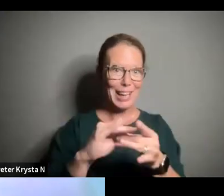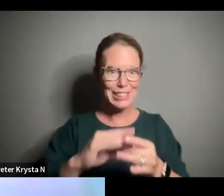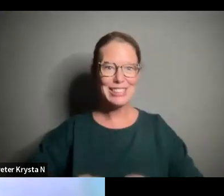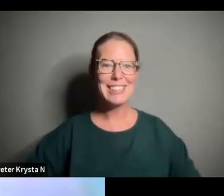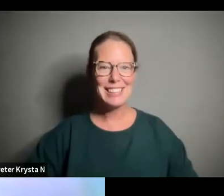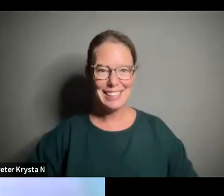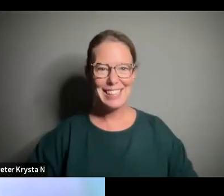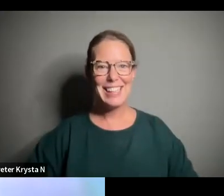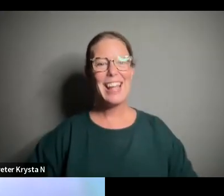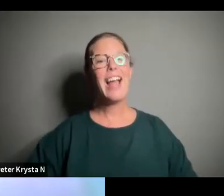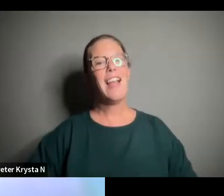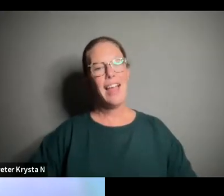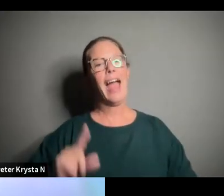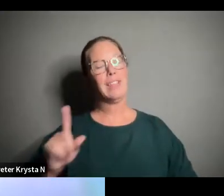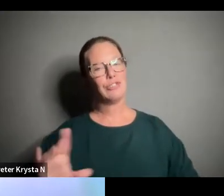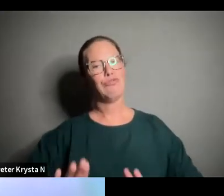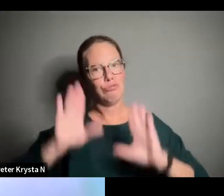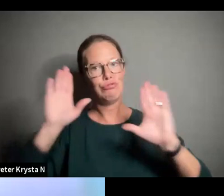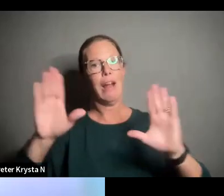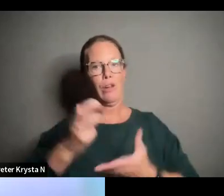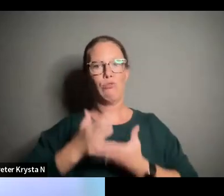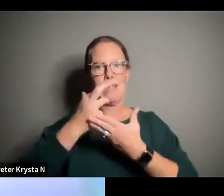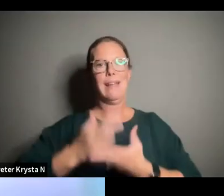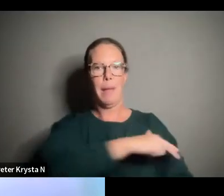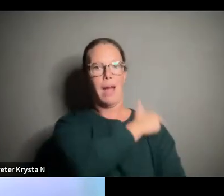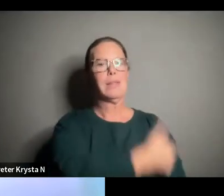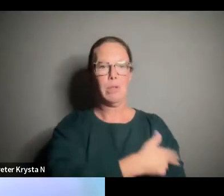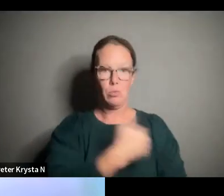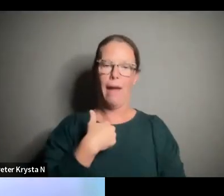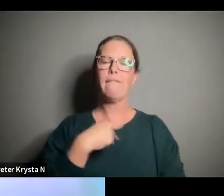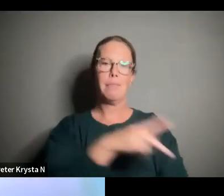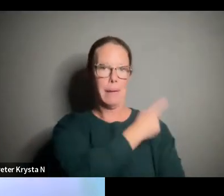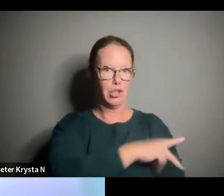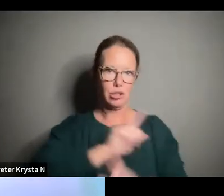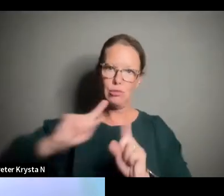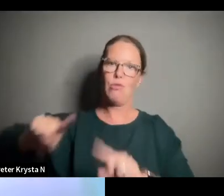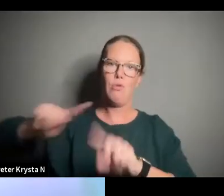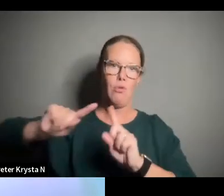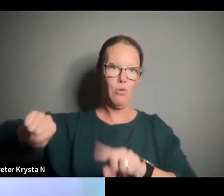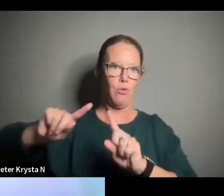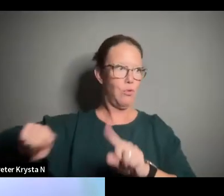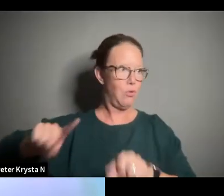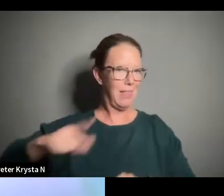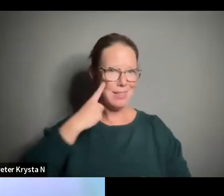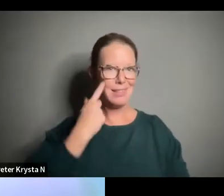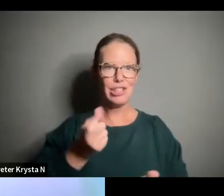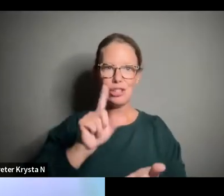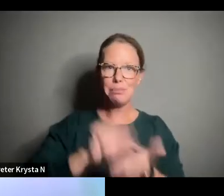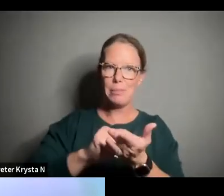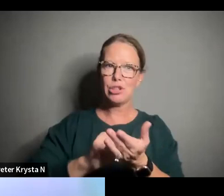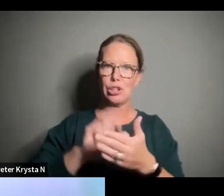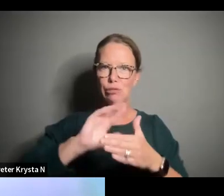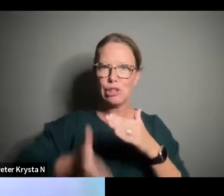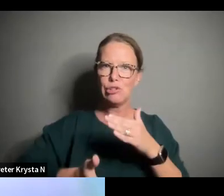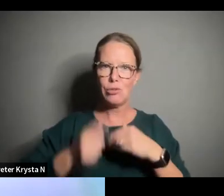they are they're an excellent rehab hospital. I've had my patients go there over the years, and I think they've just published their results on